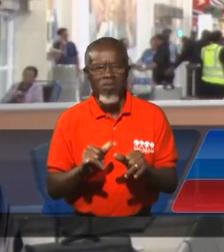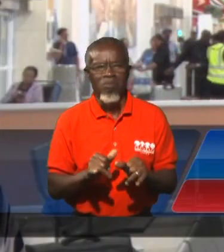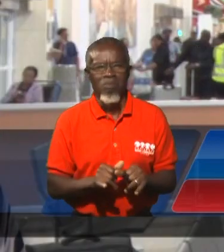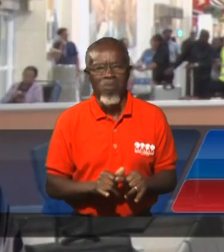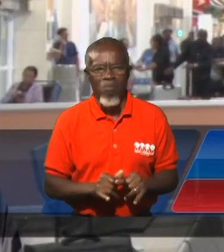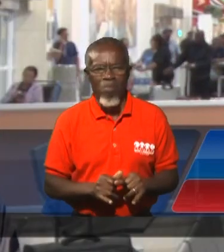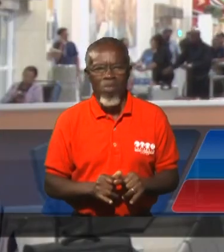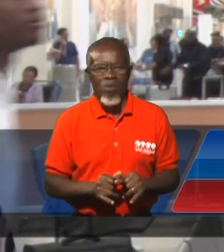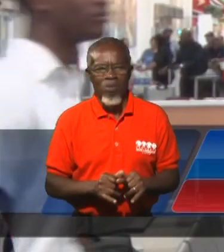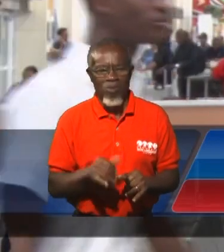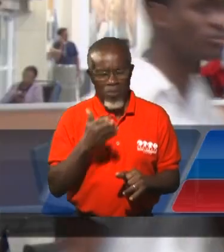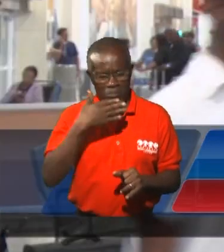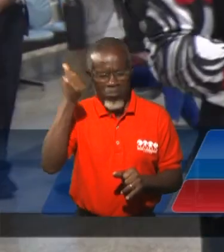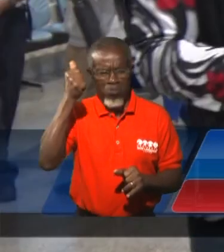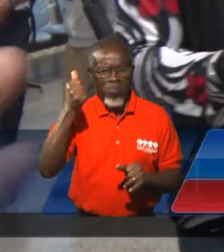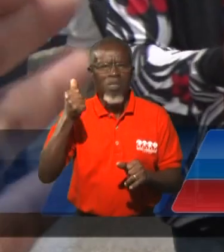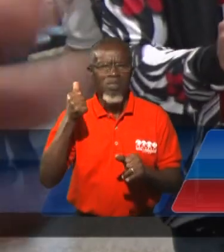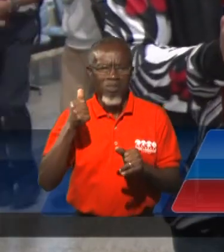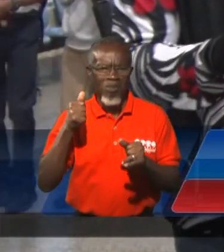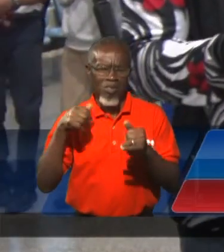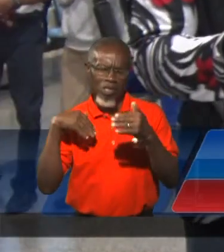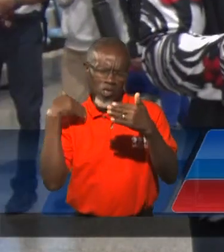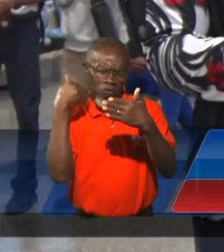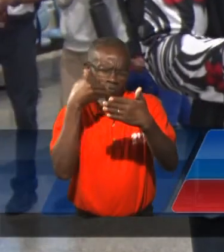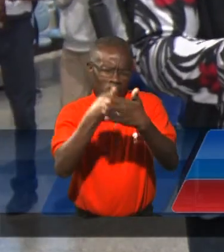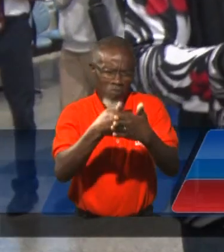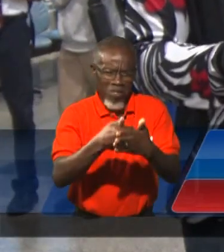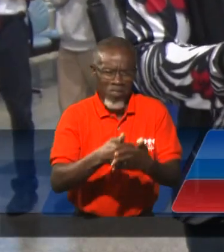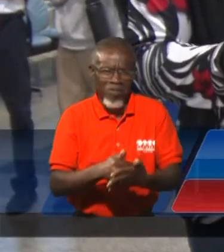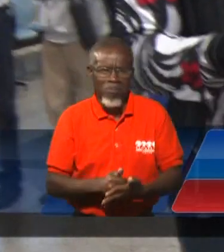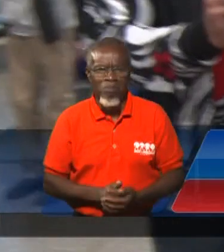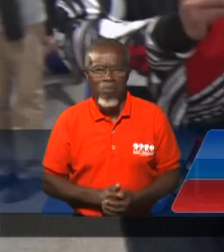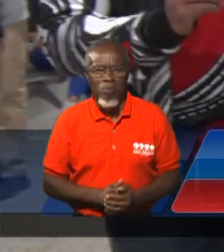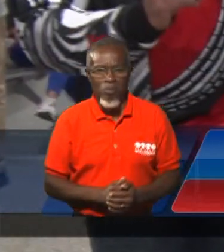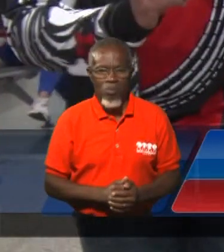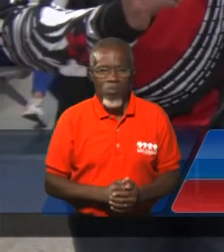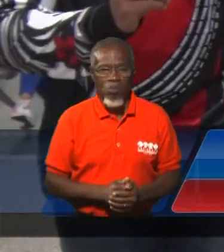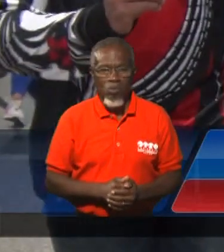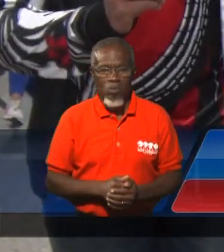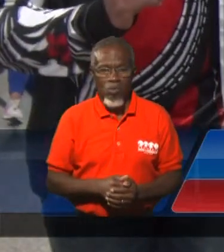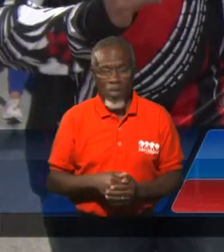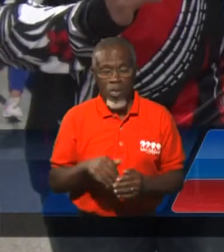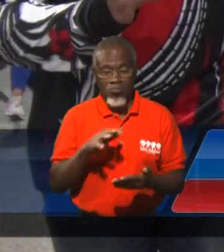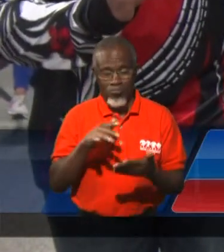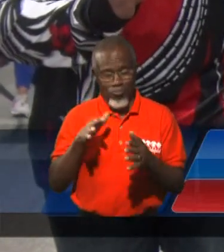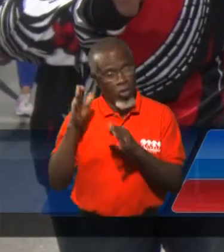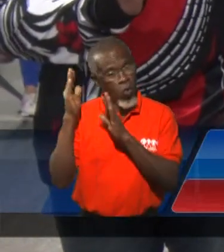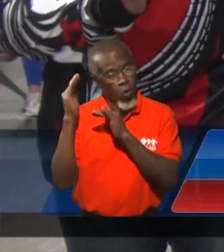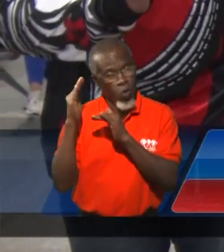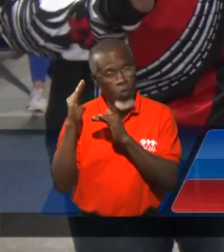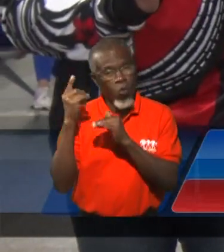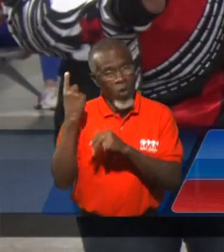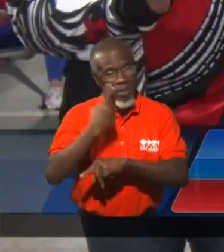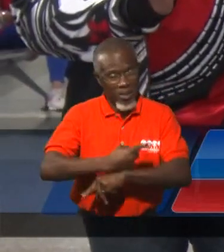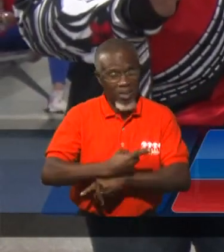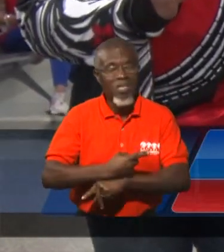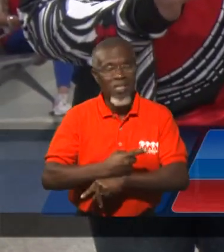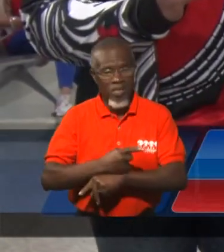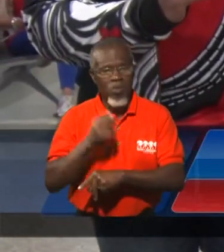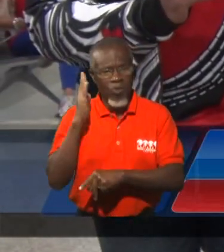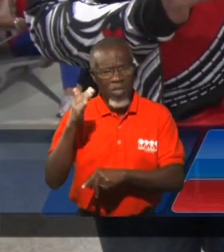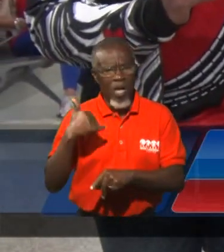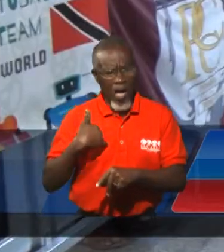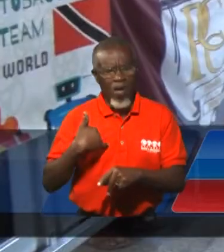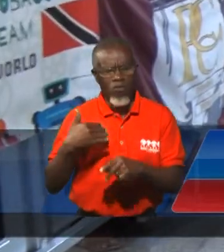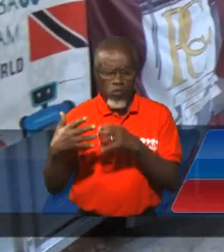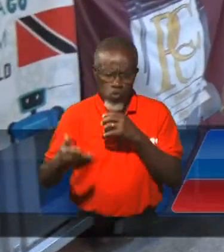achieved. I'm really just proud of everybody. The students hope that one day robotics will be recognized as a legitimate sport in Trinidad